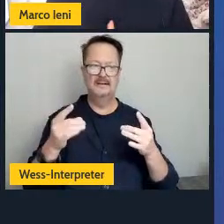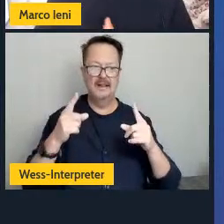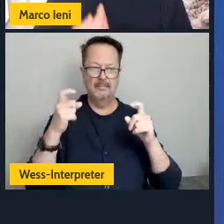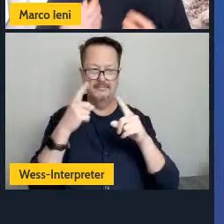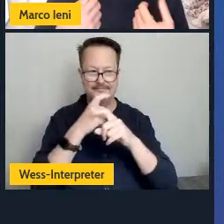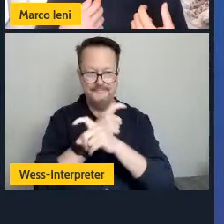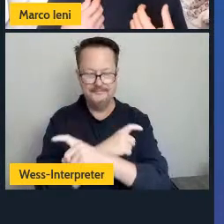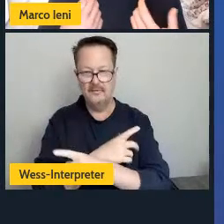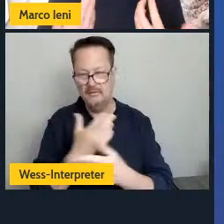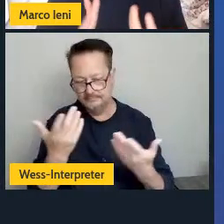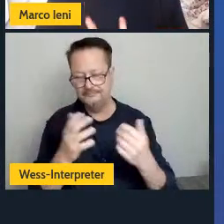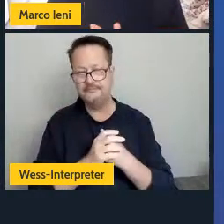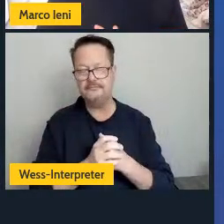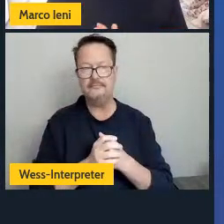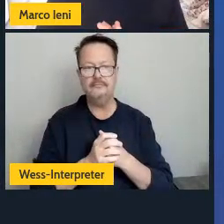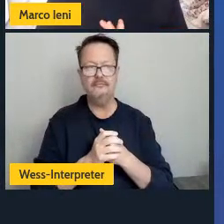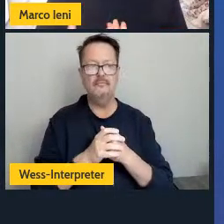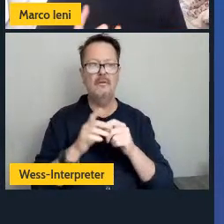Also,